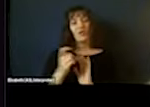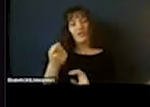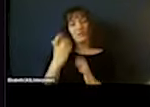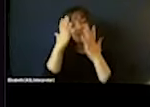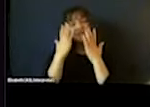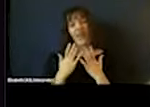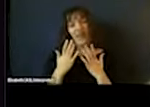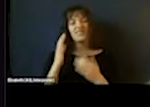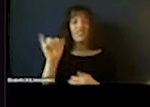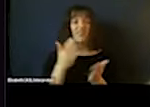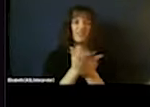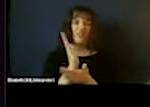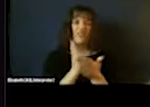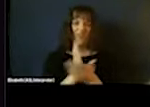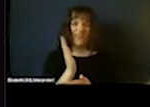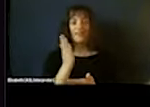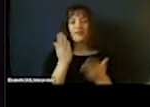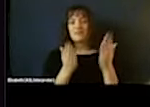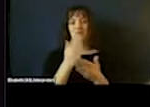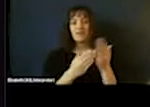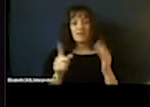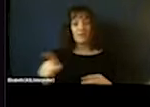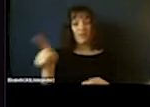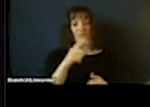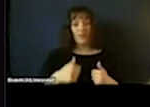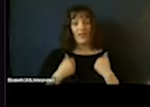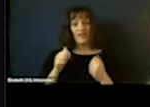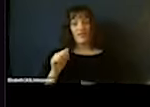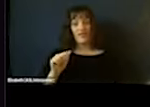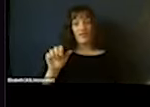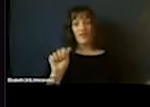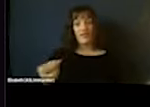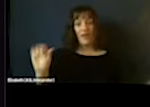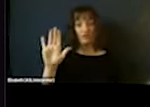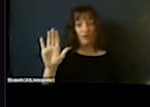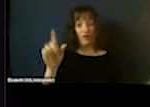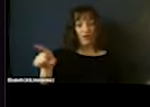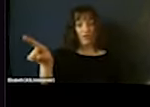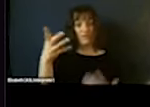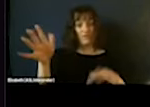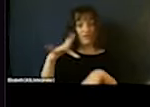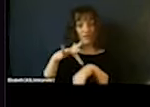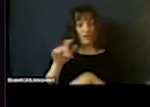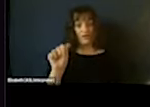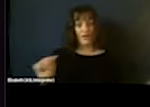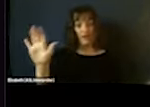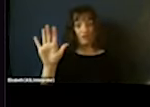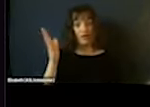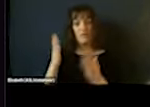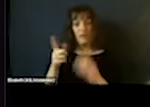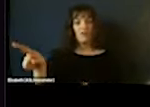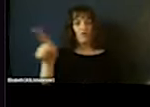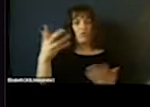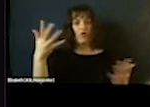okay. And maybe some of you living in Asia, or have you ever visited Asia, you could realize where it